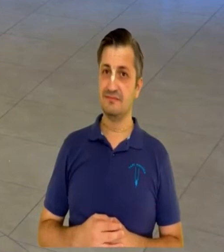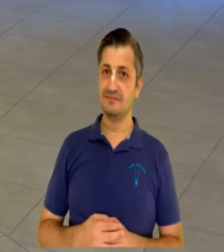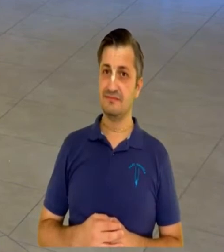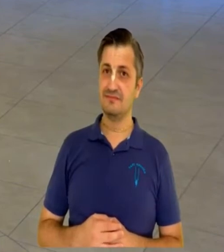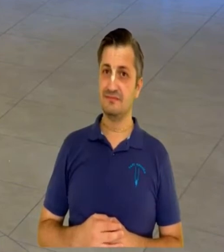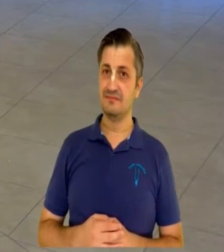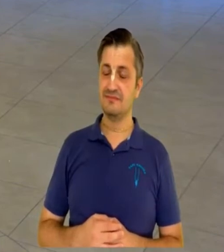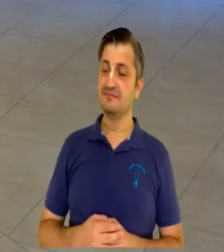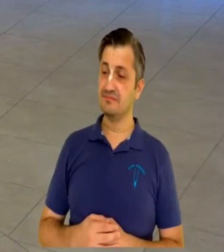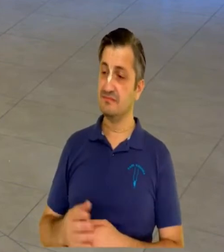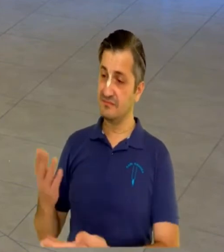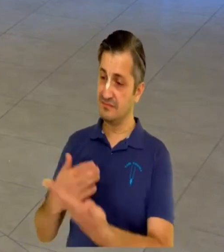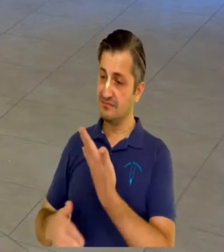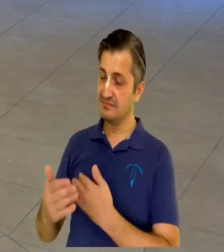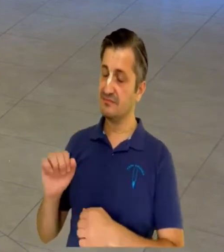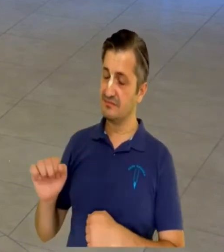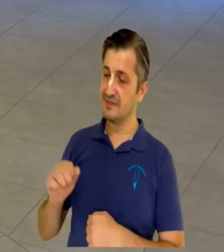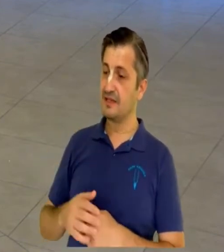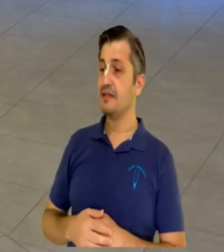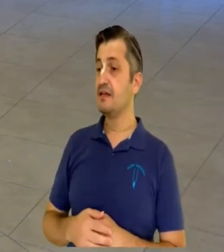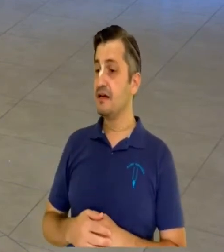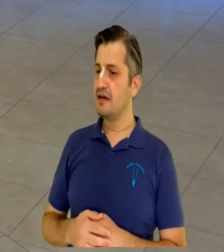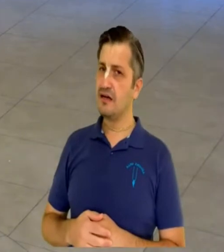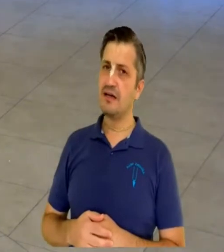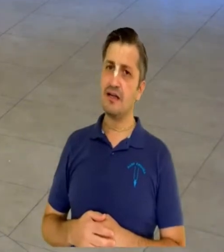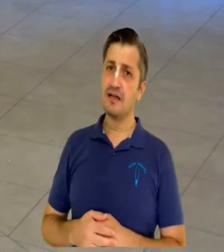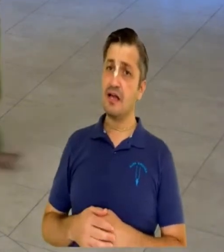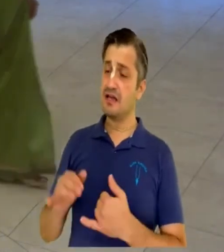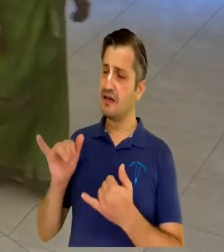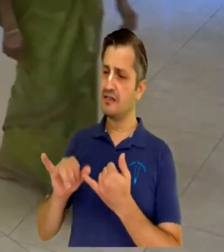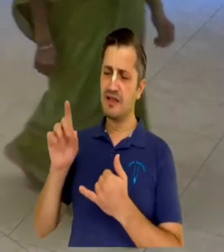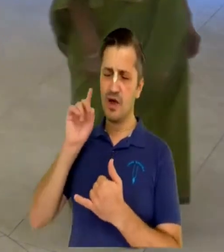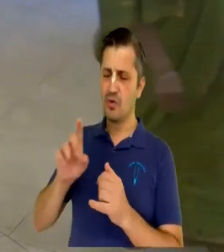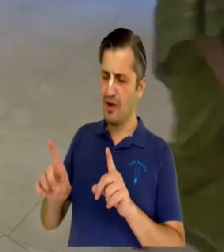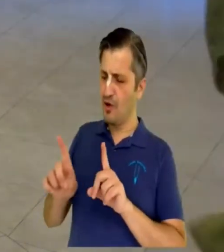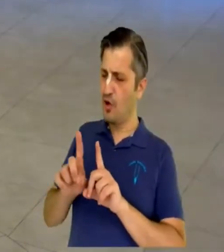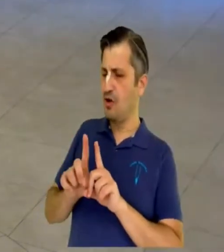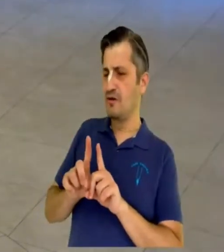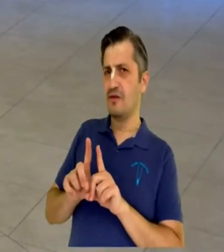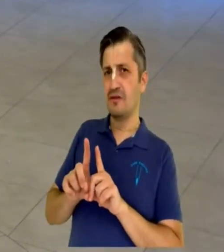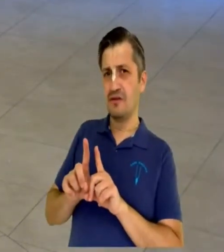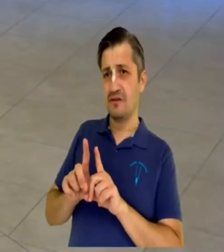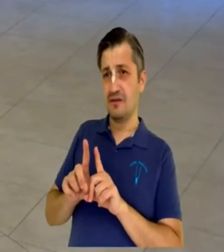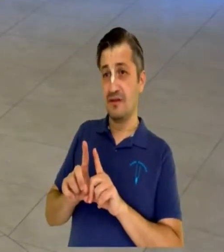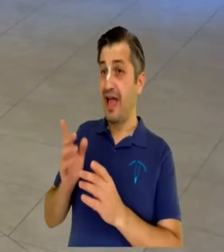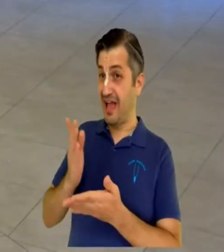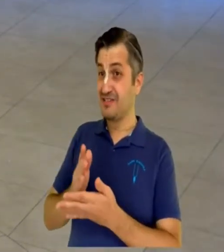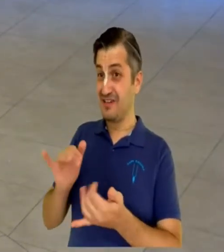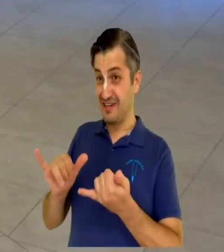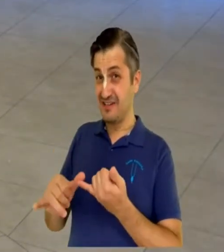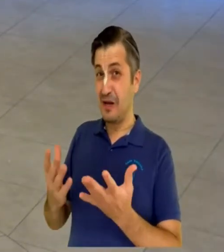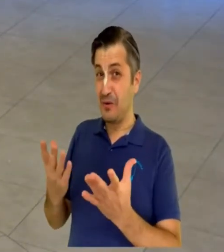Yes. Krishna is always, he is actually closest to us. He's already very close to us.